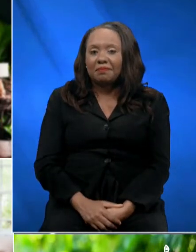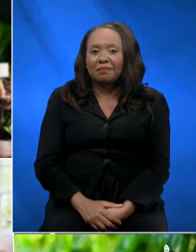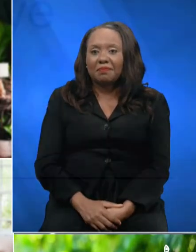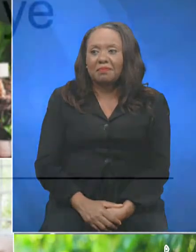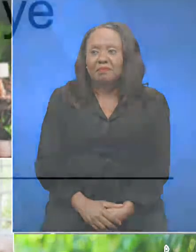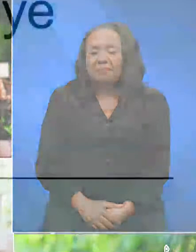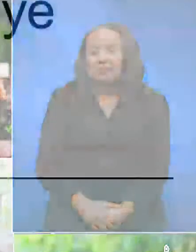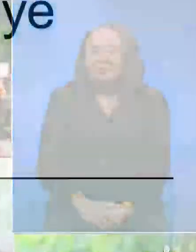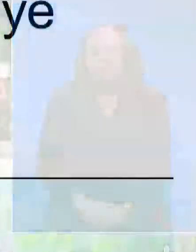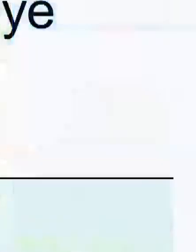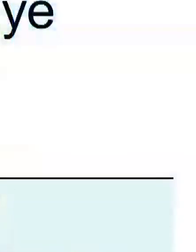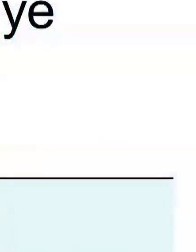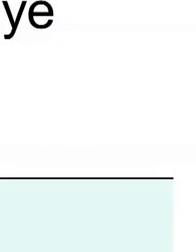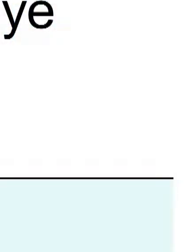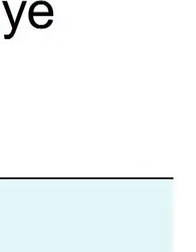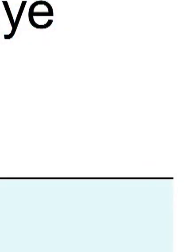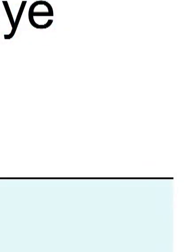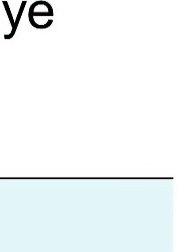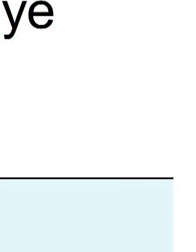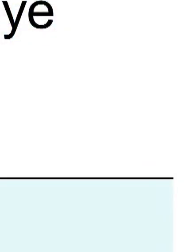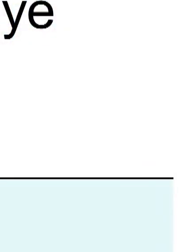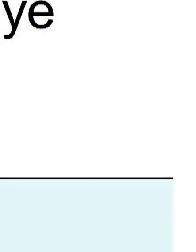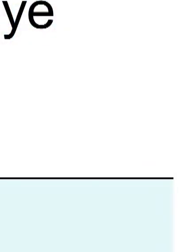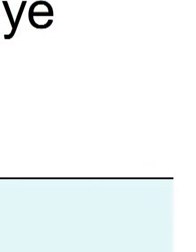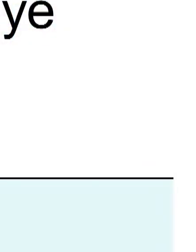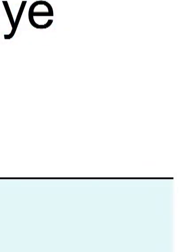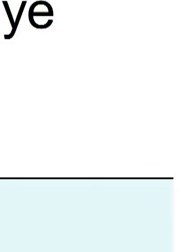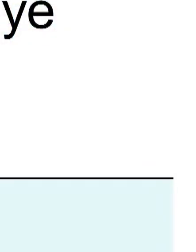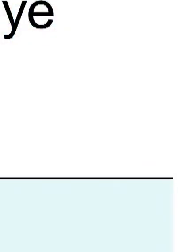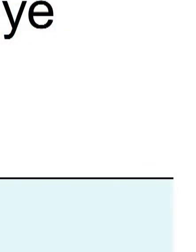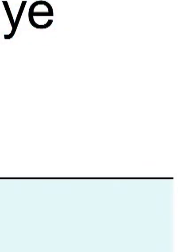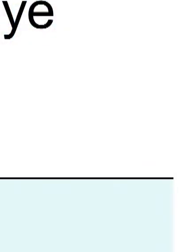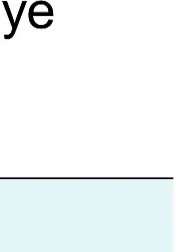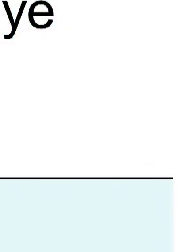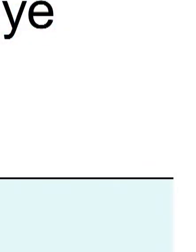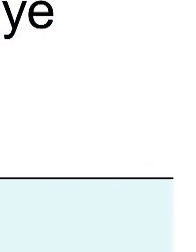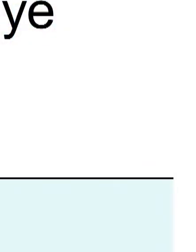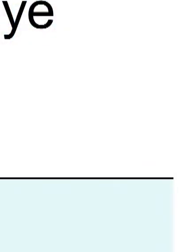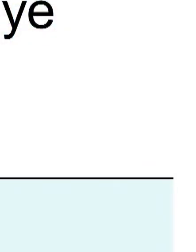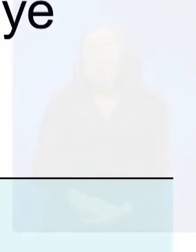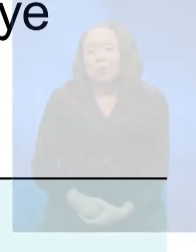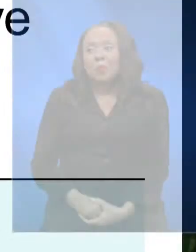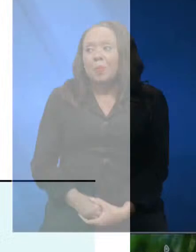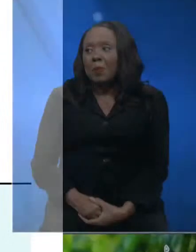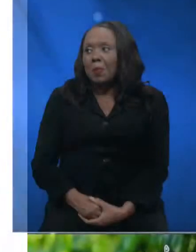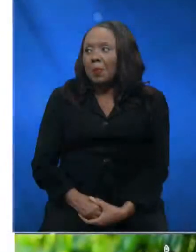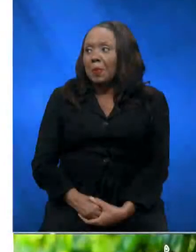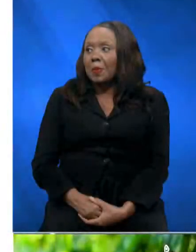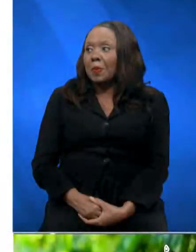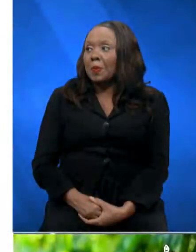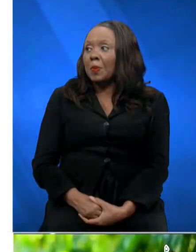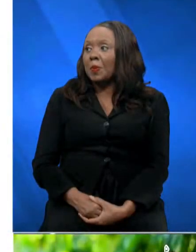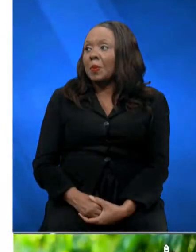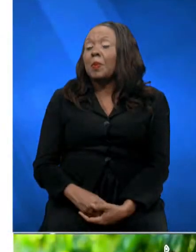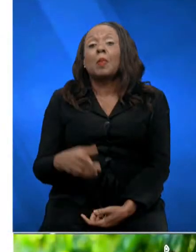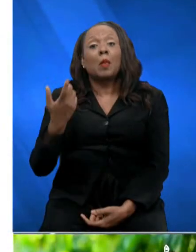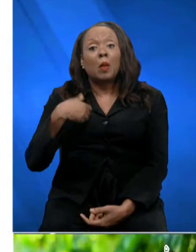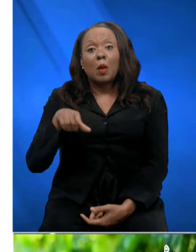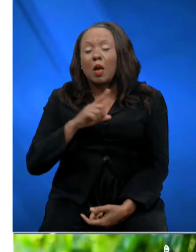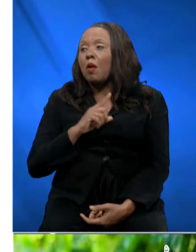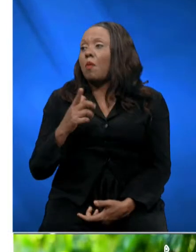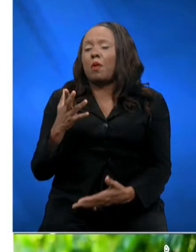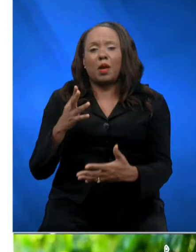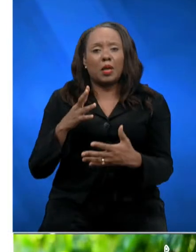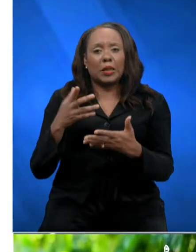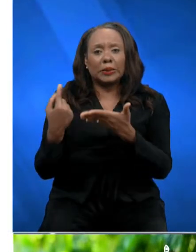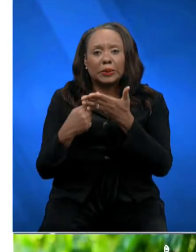We're talking, of course, about the complications of diabetes, and certainly the eyes having it or